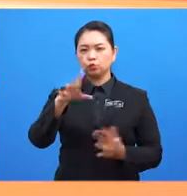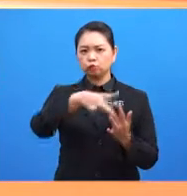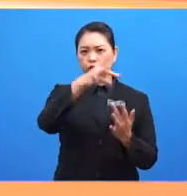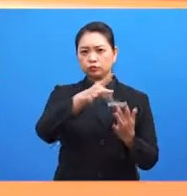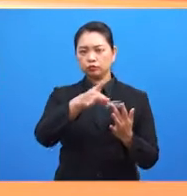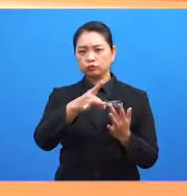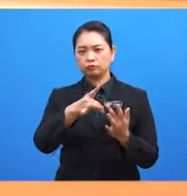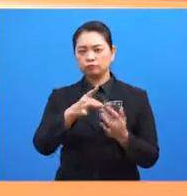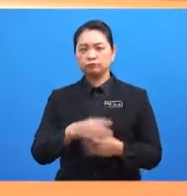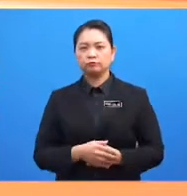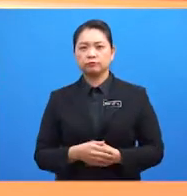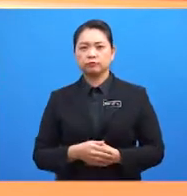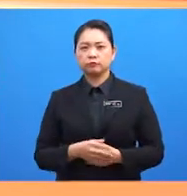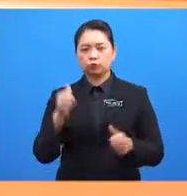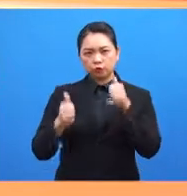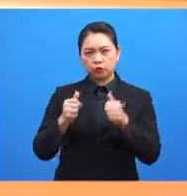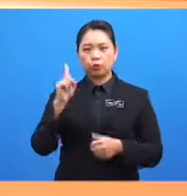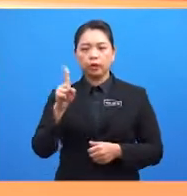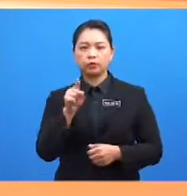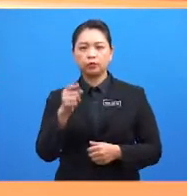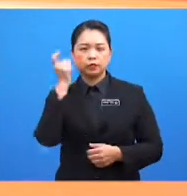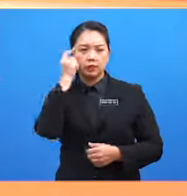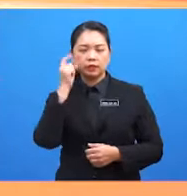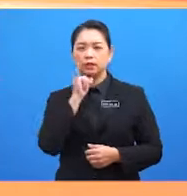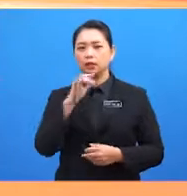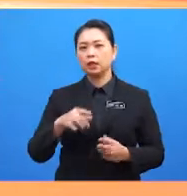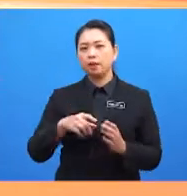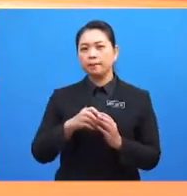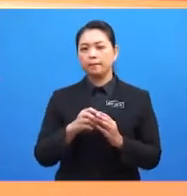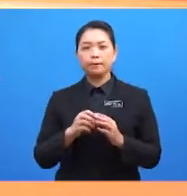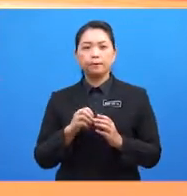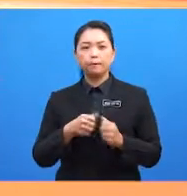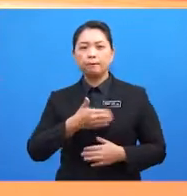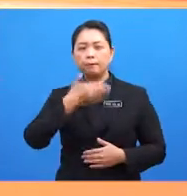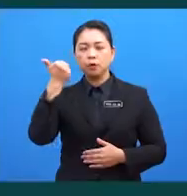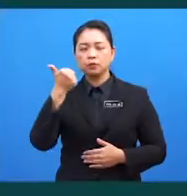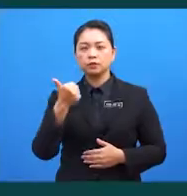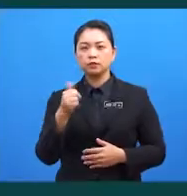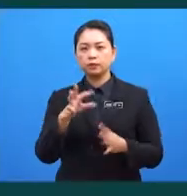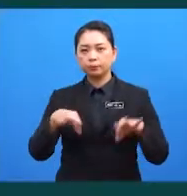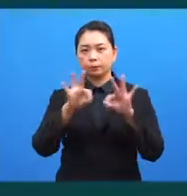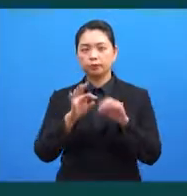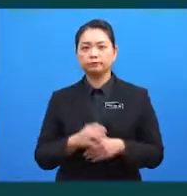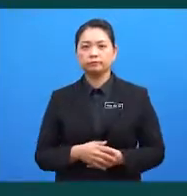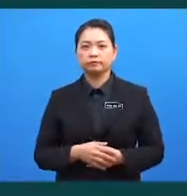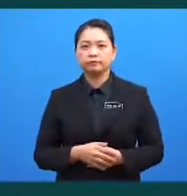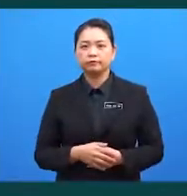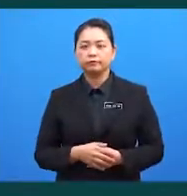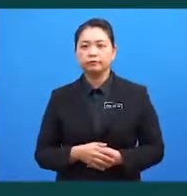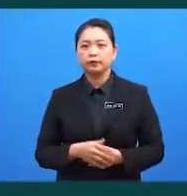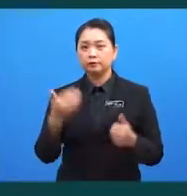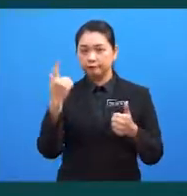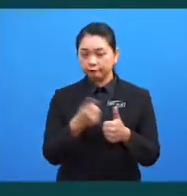of headlines, which one do you think is the most suitable headline for the text? Number 1,